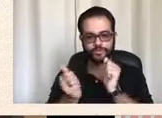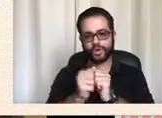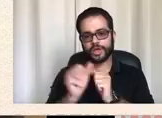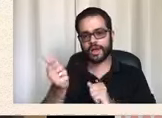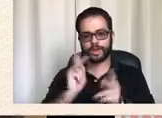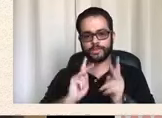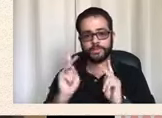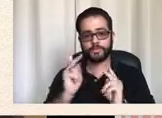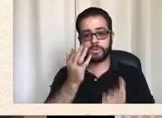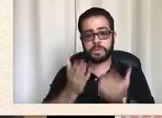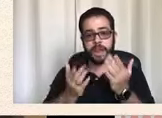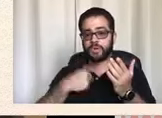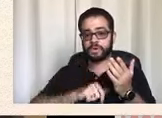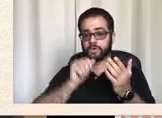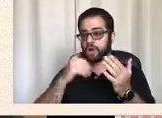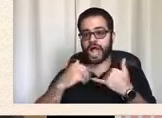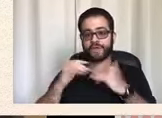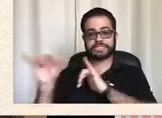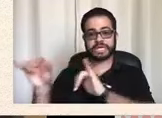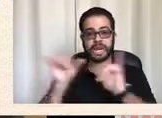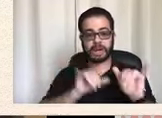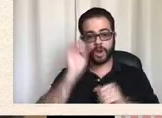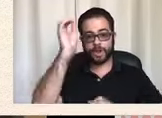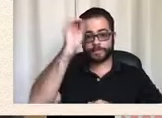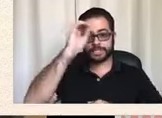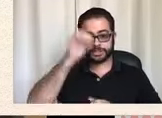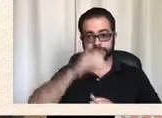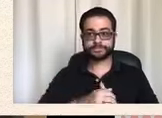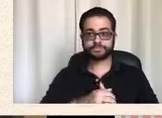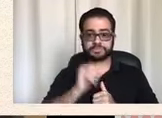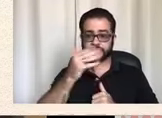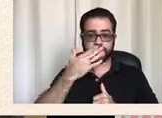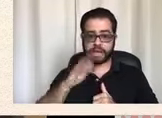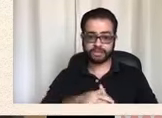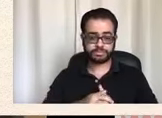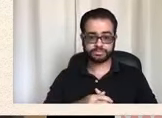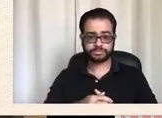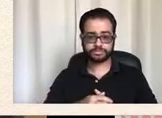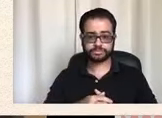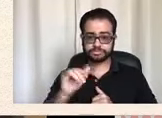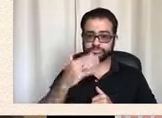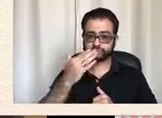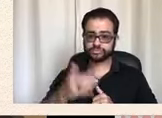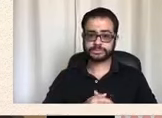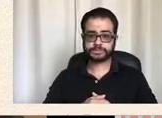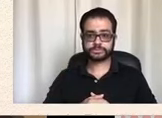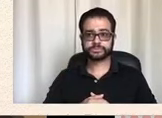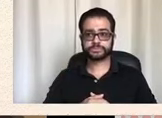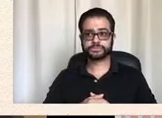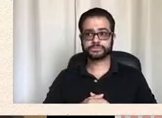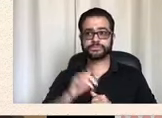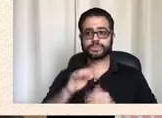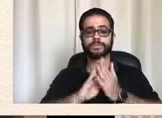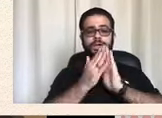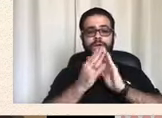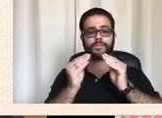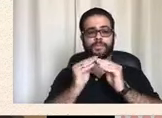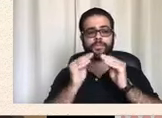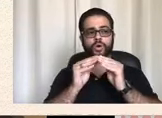not have the same opinions as. And that's not a bad thing. That's a good thing. It turns us into more